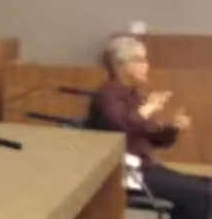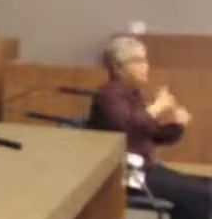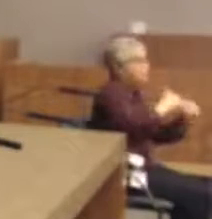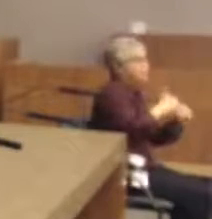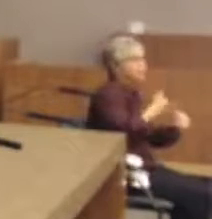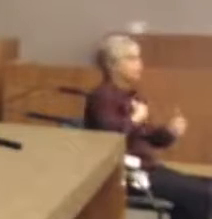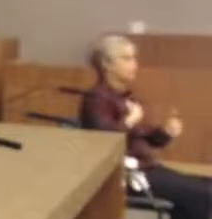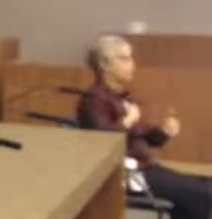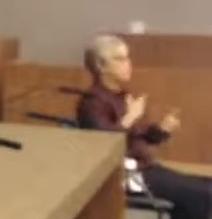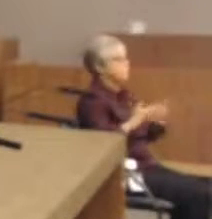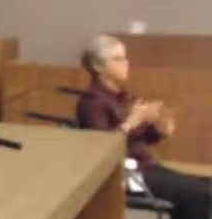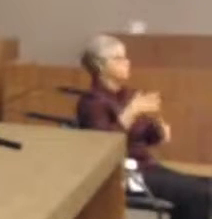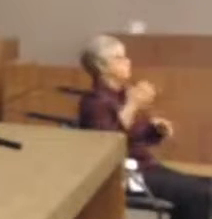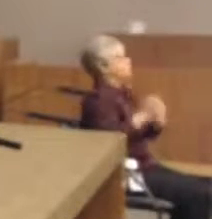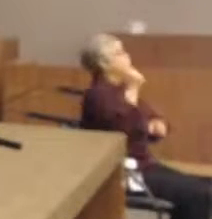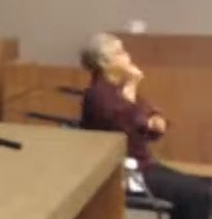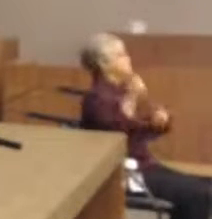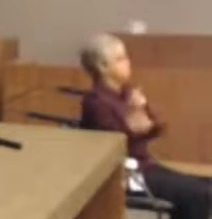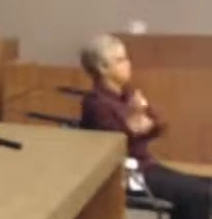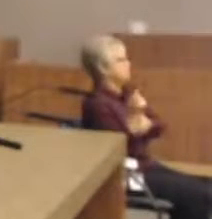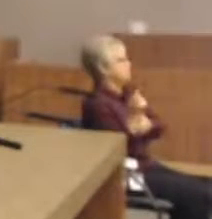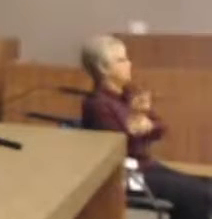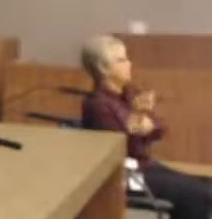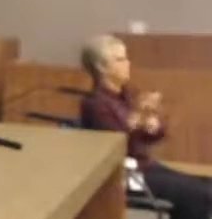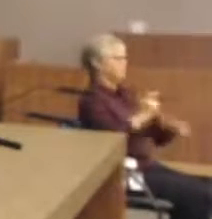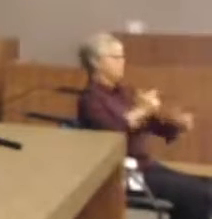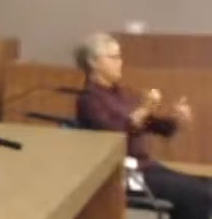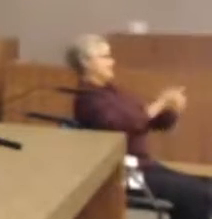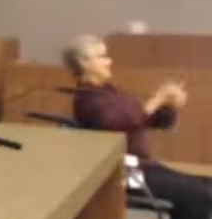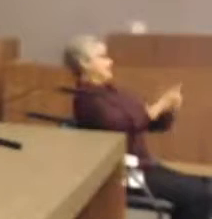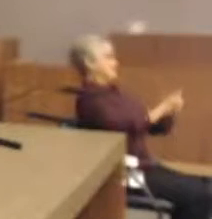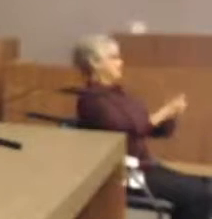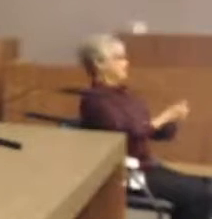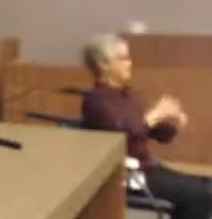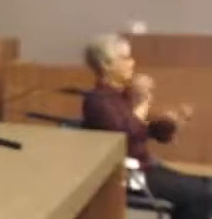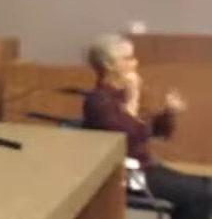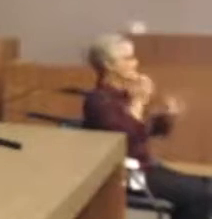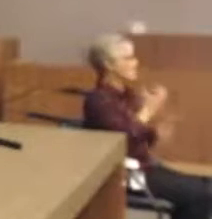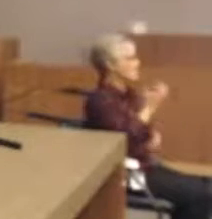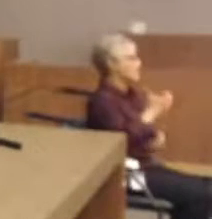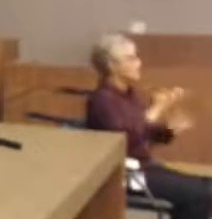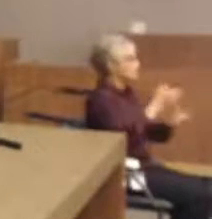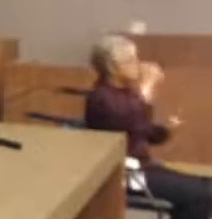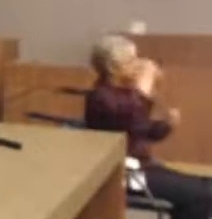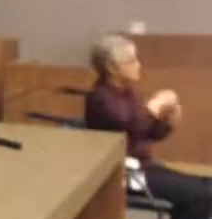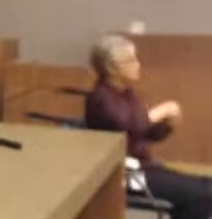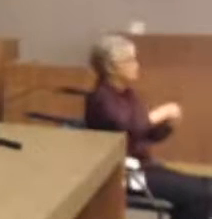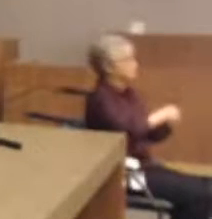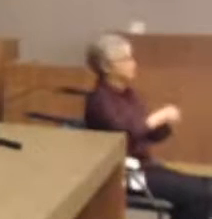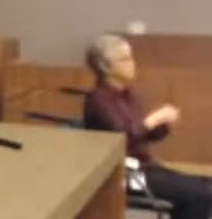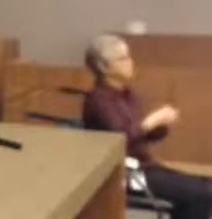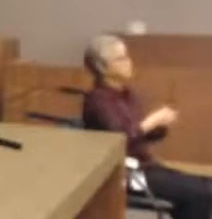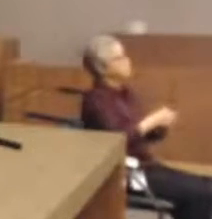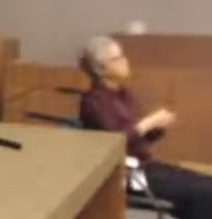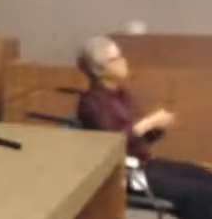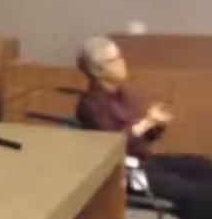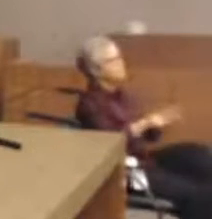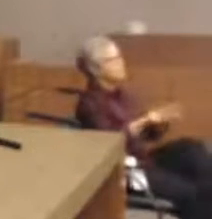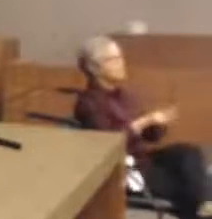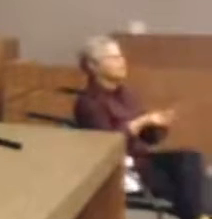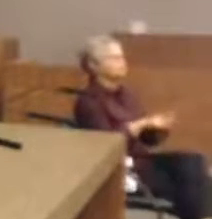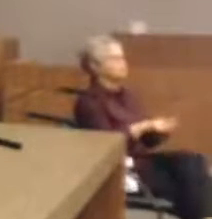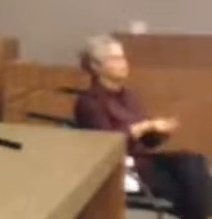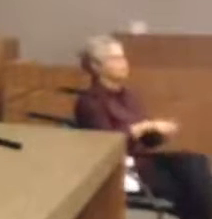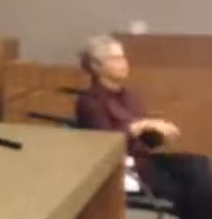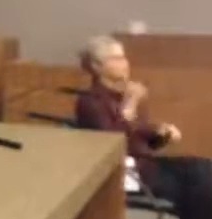game or something like that. But the challenge is that emotion can also be sad. So you also remember the intense things, right? The fight or